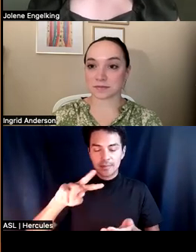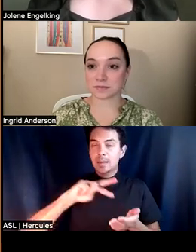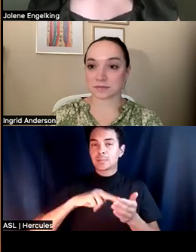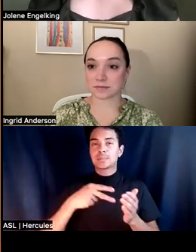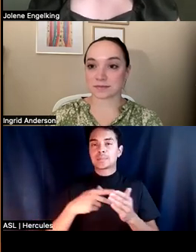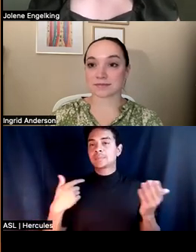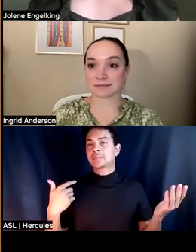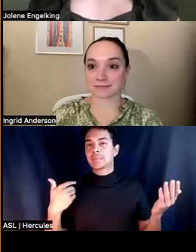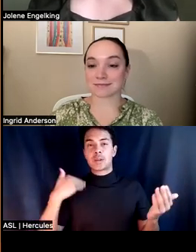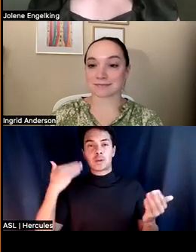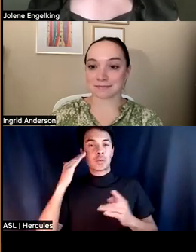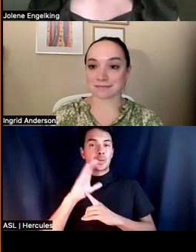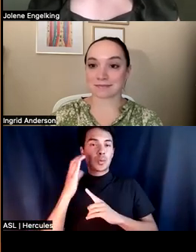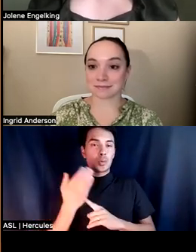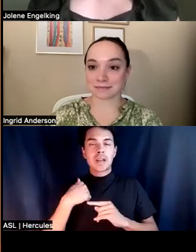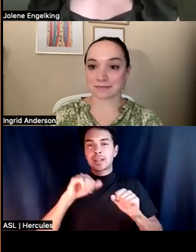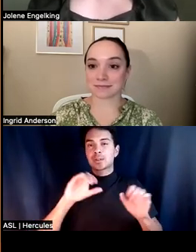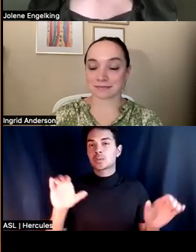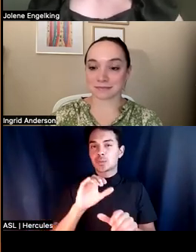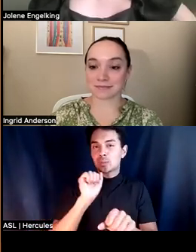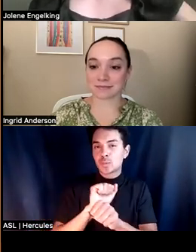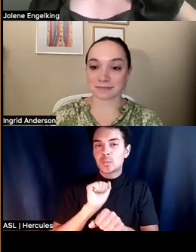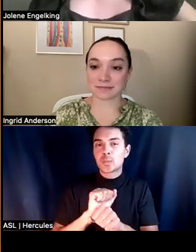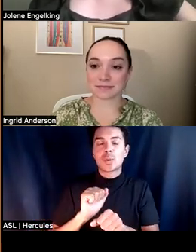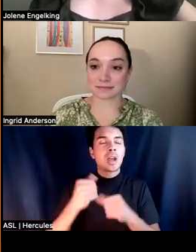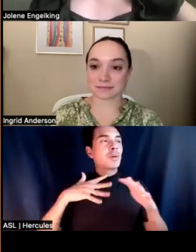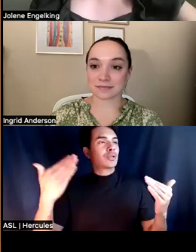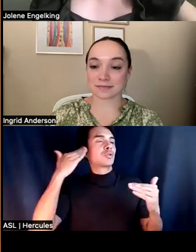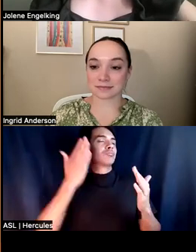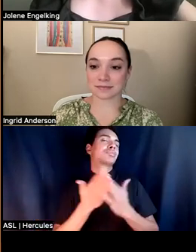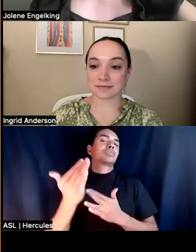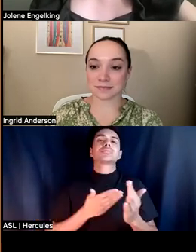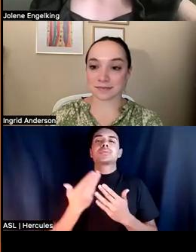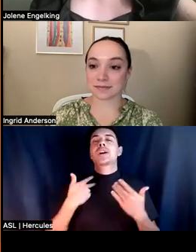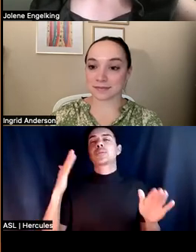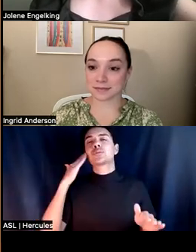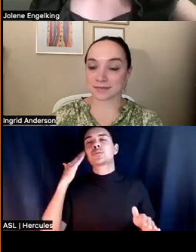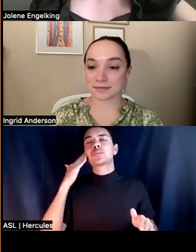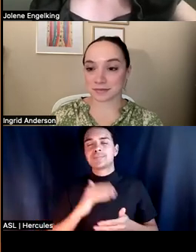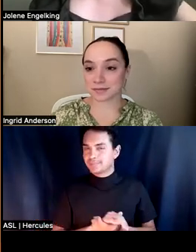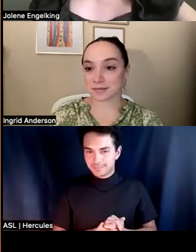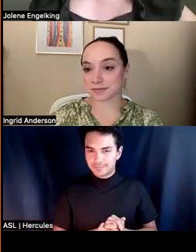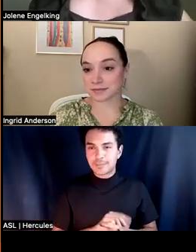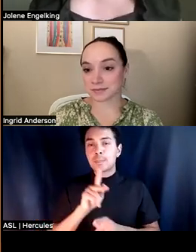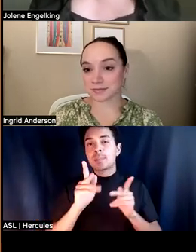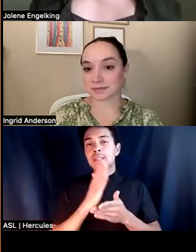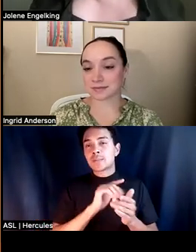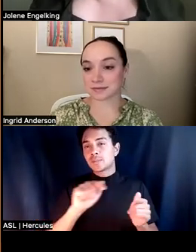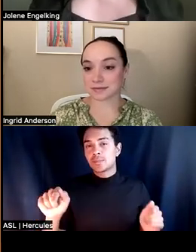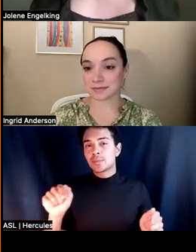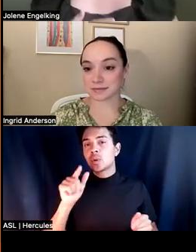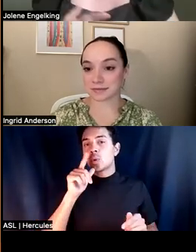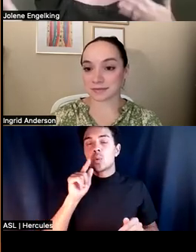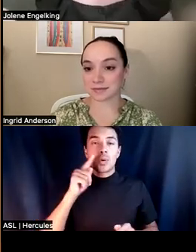know the culture and I can do this work, right? And it's so hard because it's like we were talking earlier about how even those of us who are